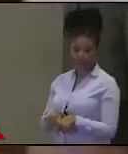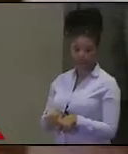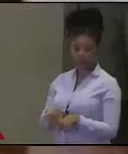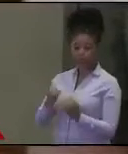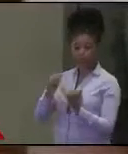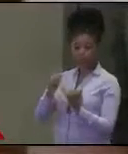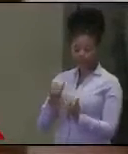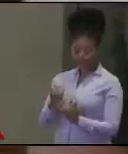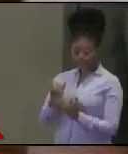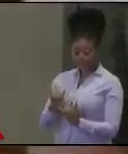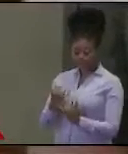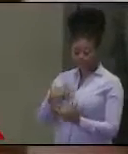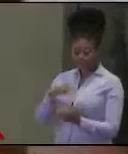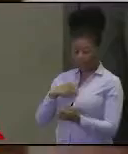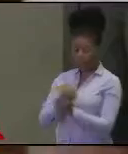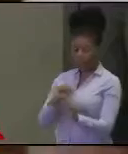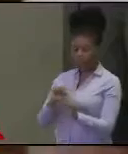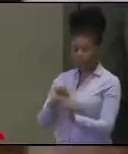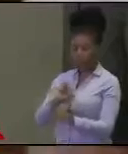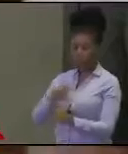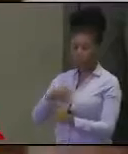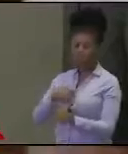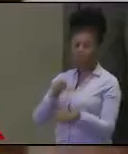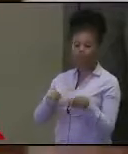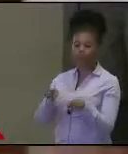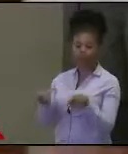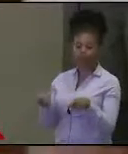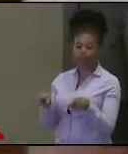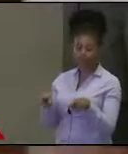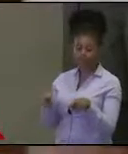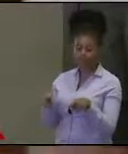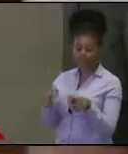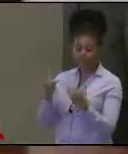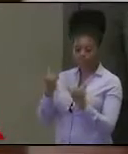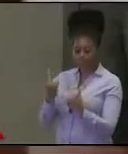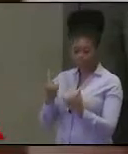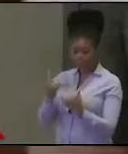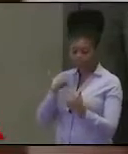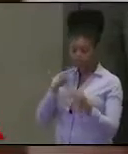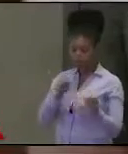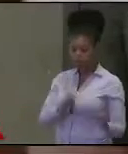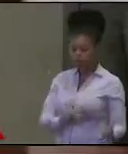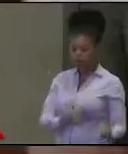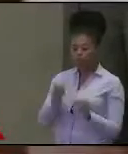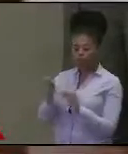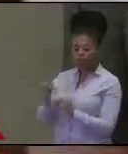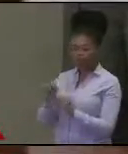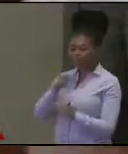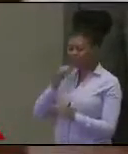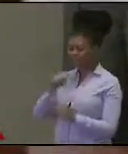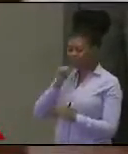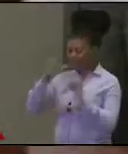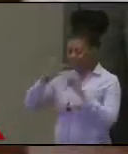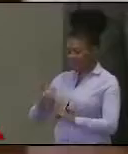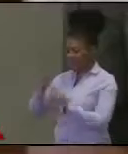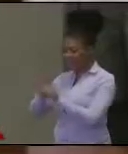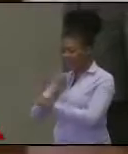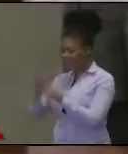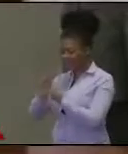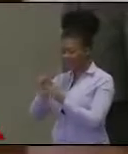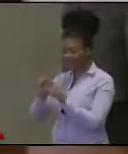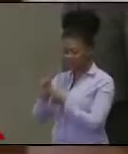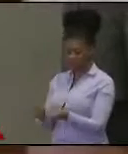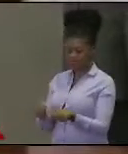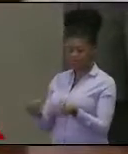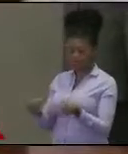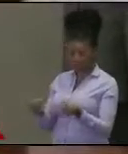Ngoku when we liberated our people baxolele ukuhamba noba bazawufika bahlala emikhukhwini nabantwana. Hence we are